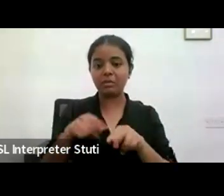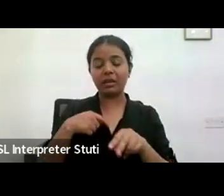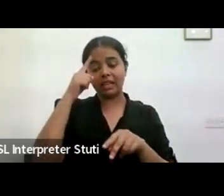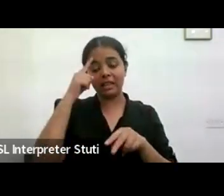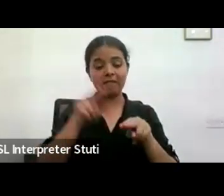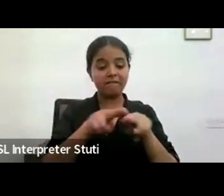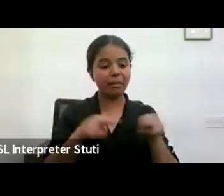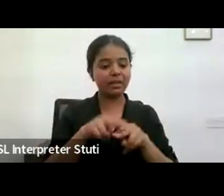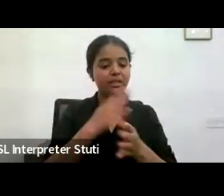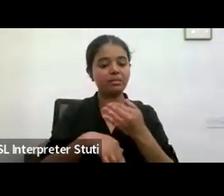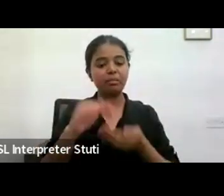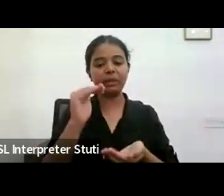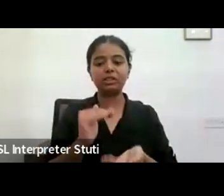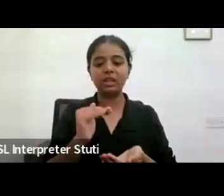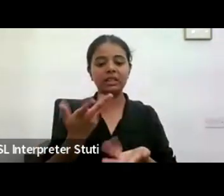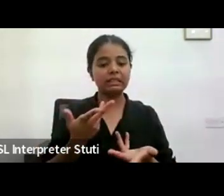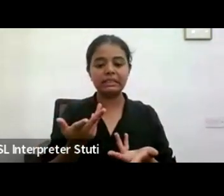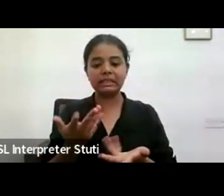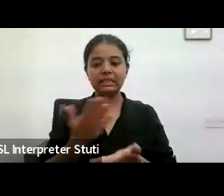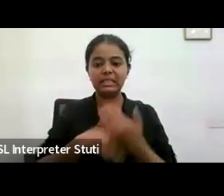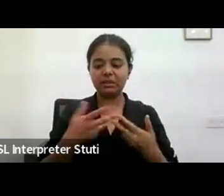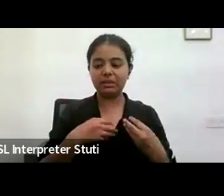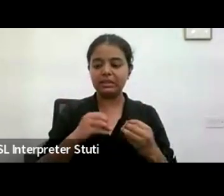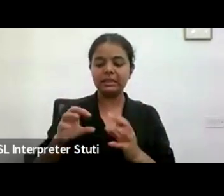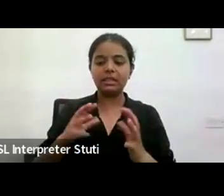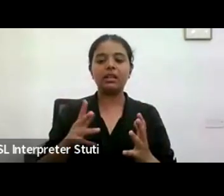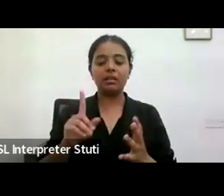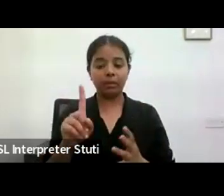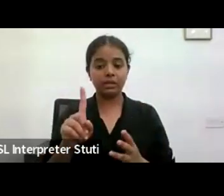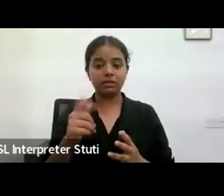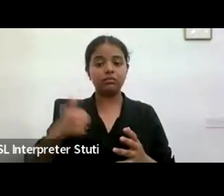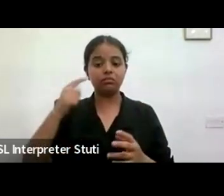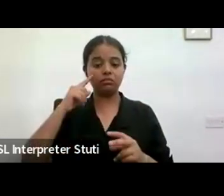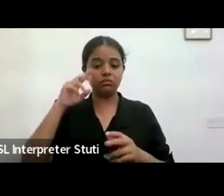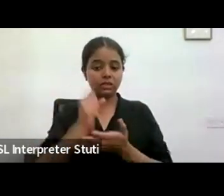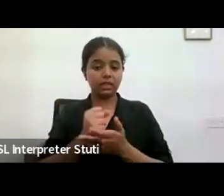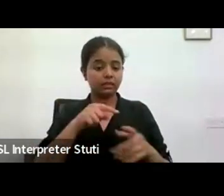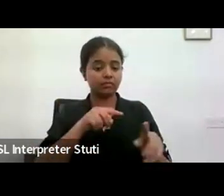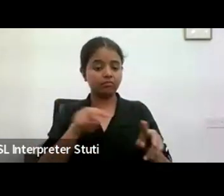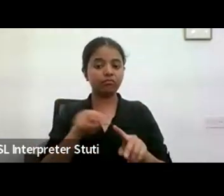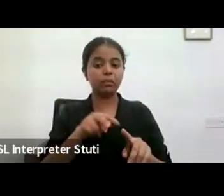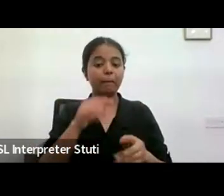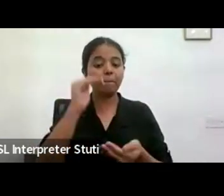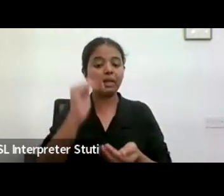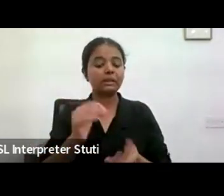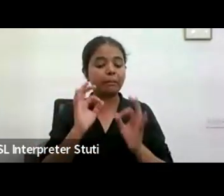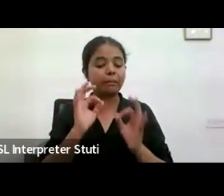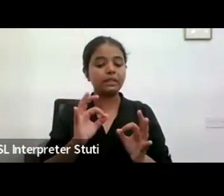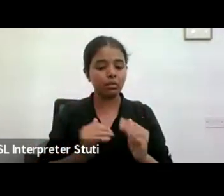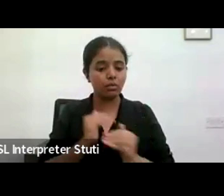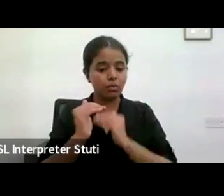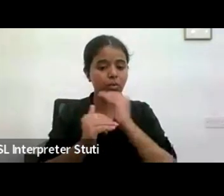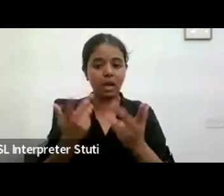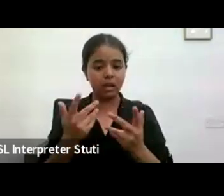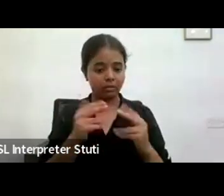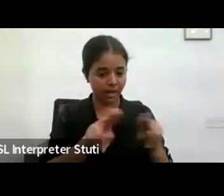their families unless competent authorities feel that it is in the best interest of the child. Now, this is a